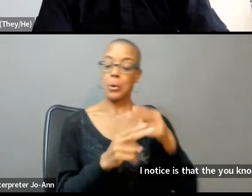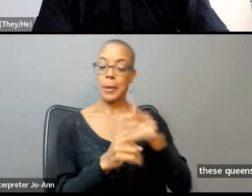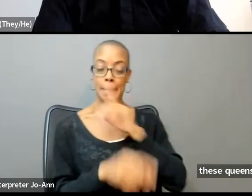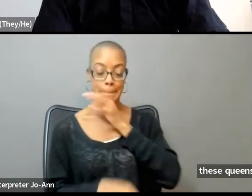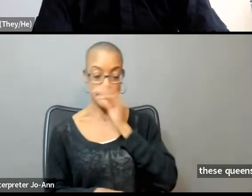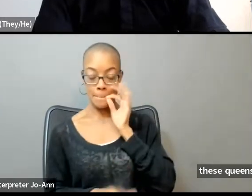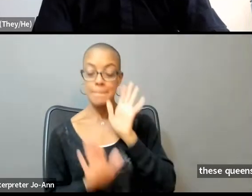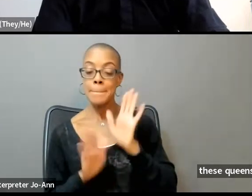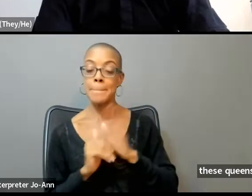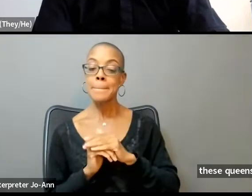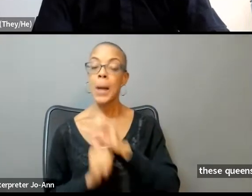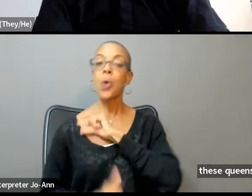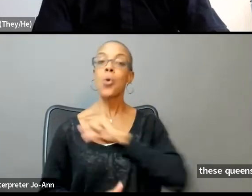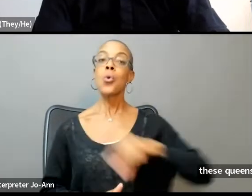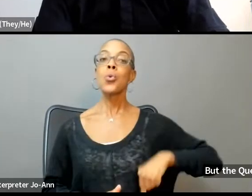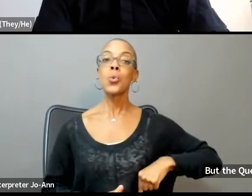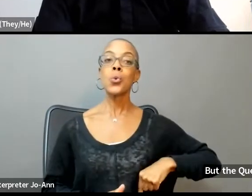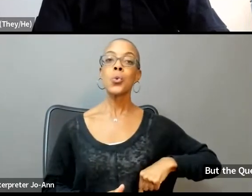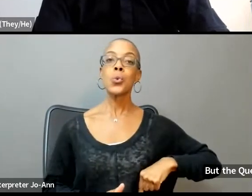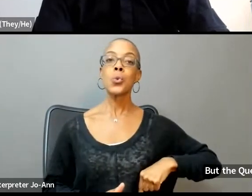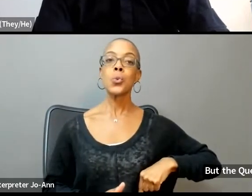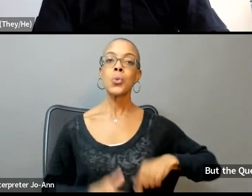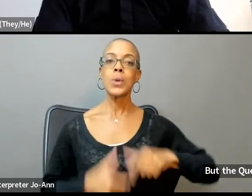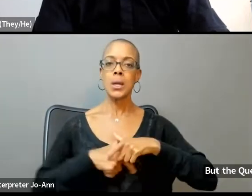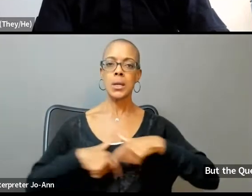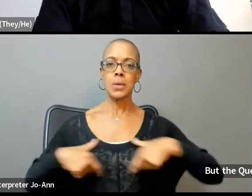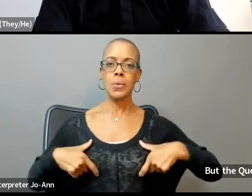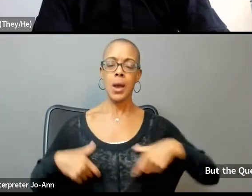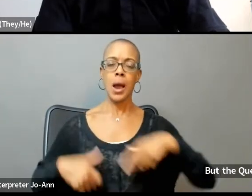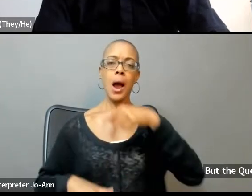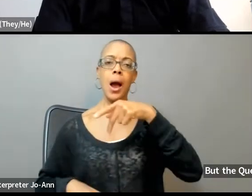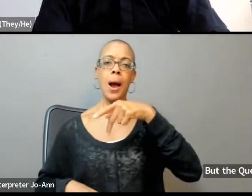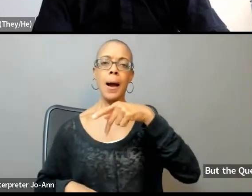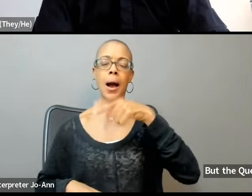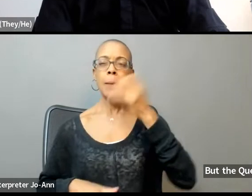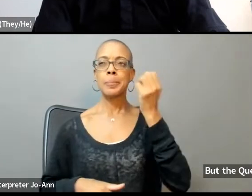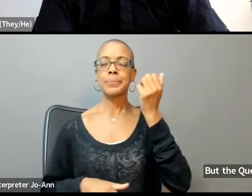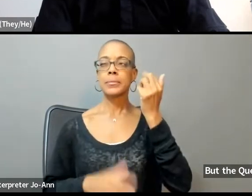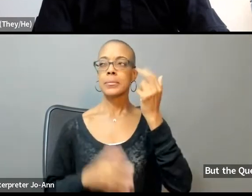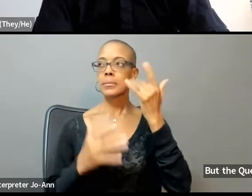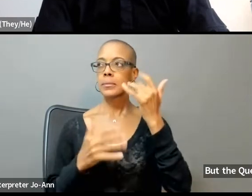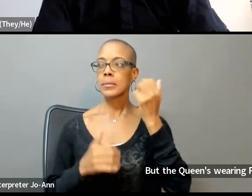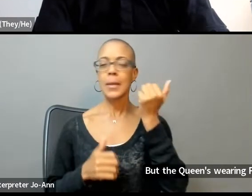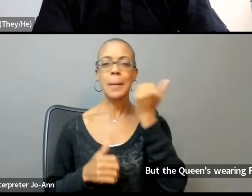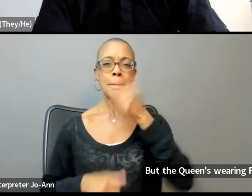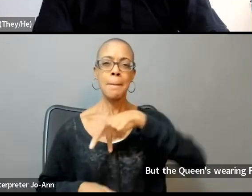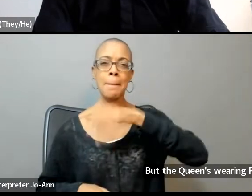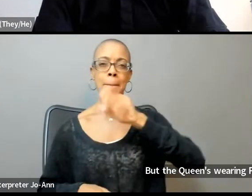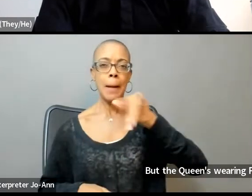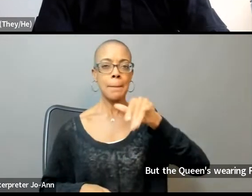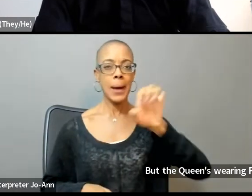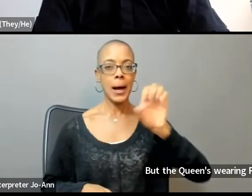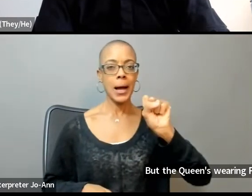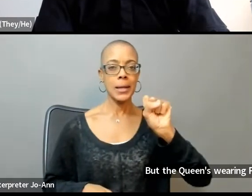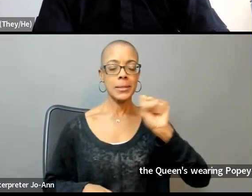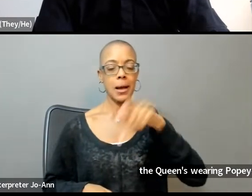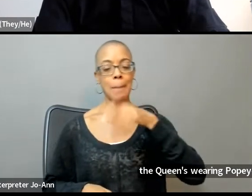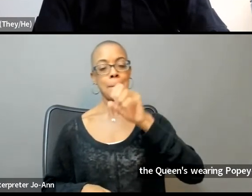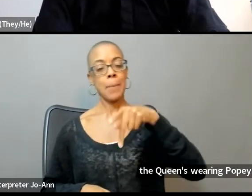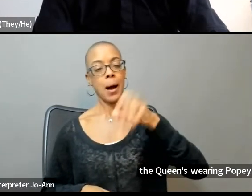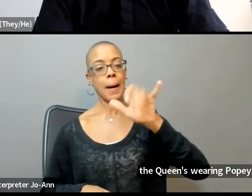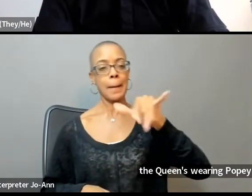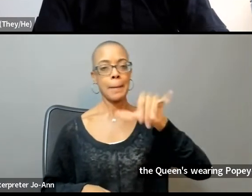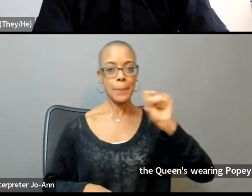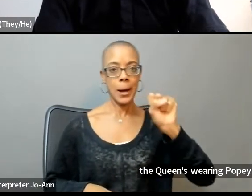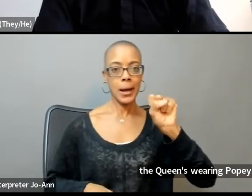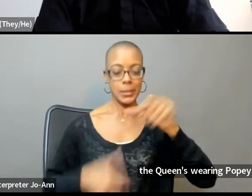wearing Popeye's chicken dresses on stage. Don't do that. Don't play into the